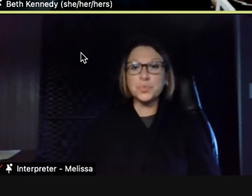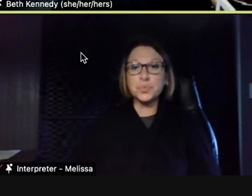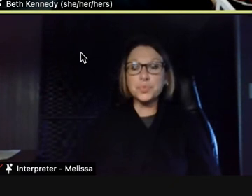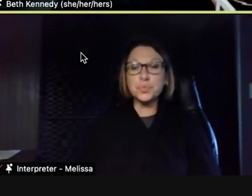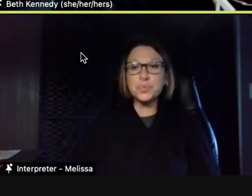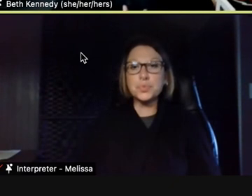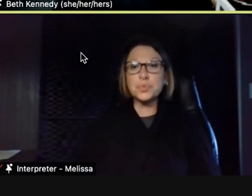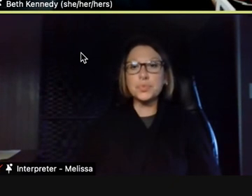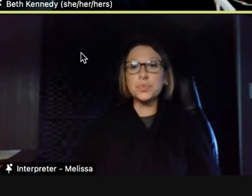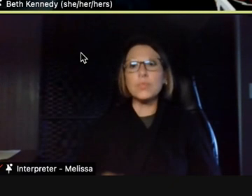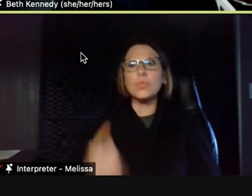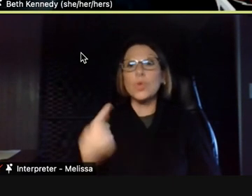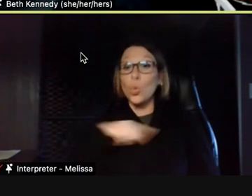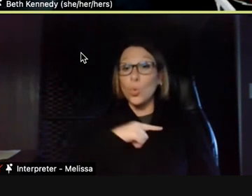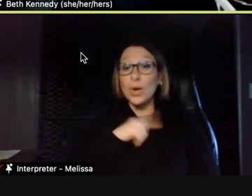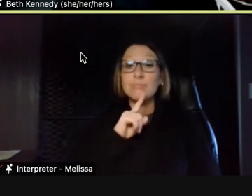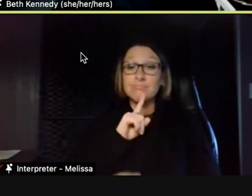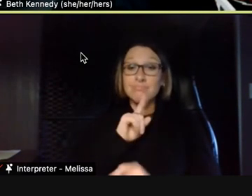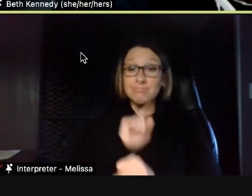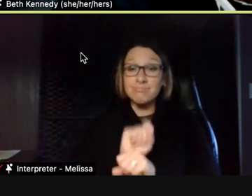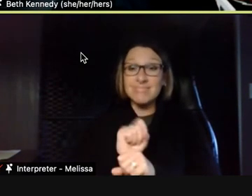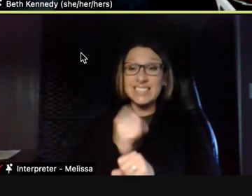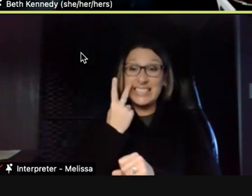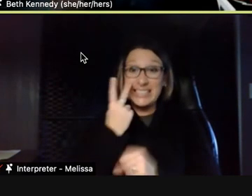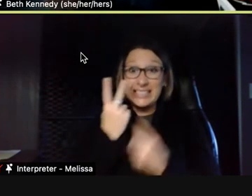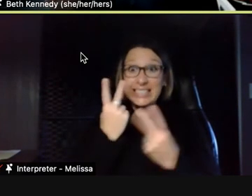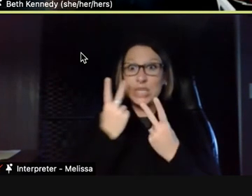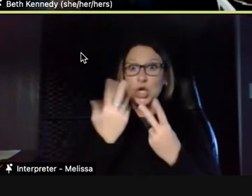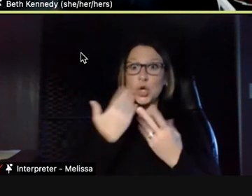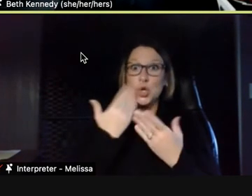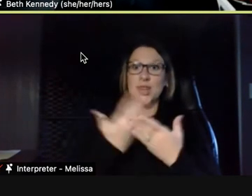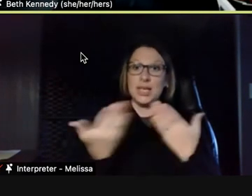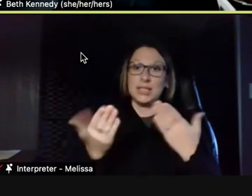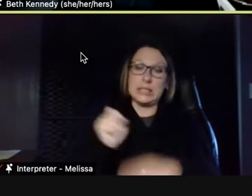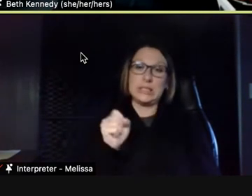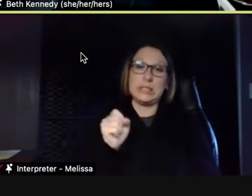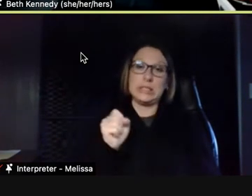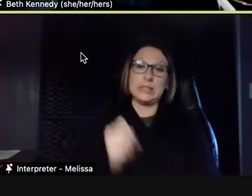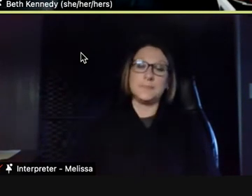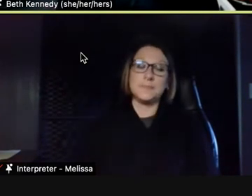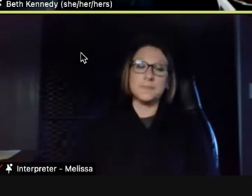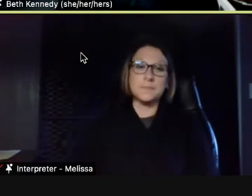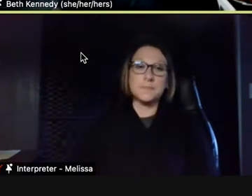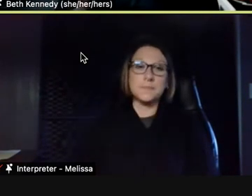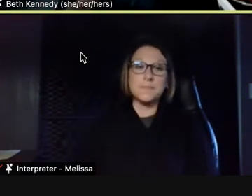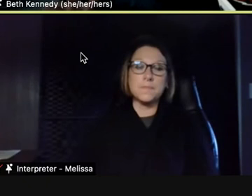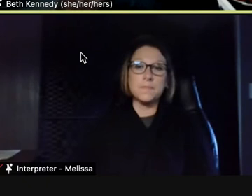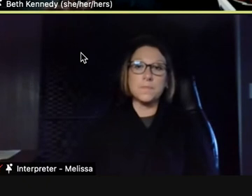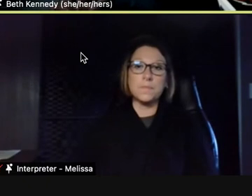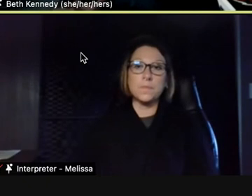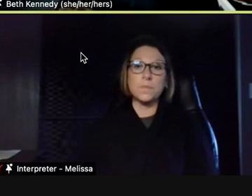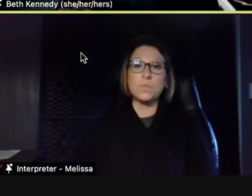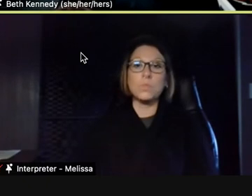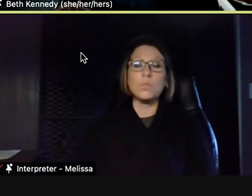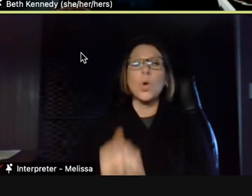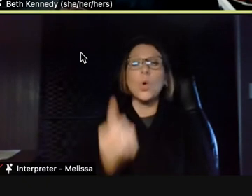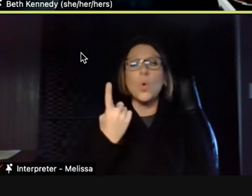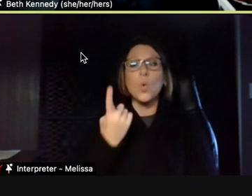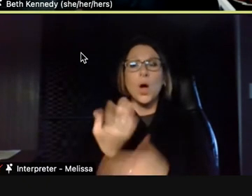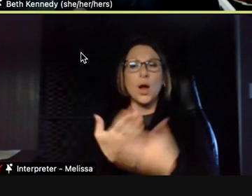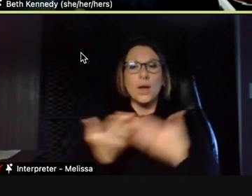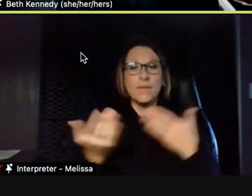We're seeing good things. So one of the things that I sort of talked